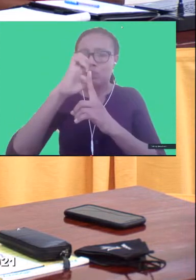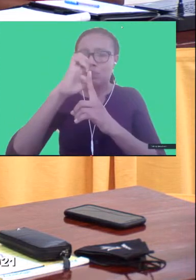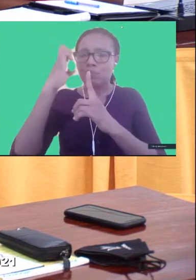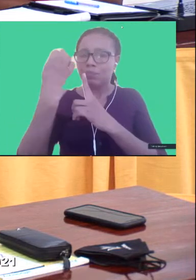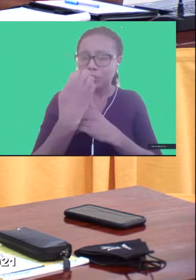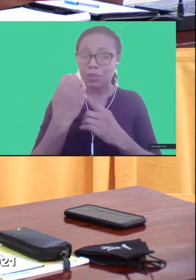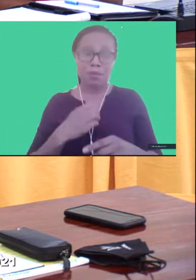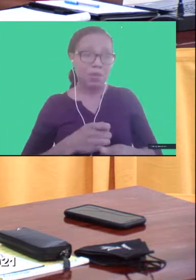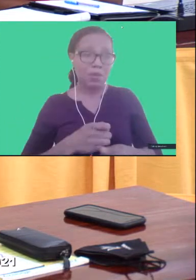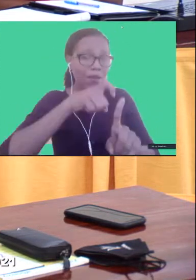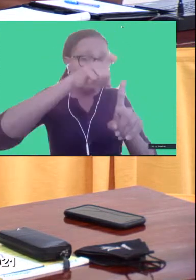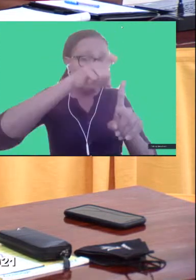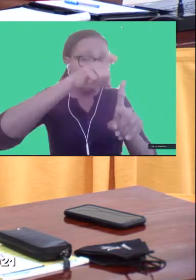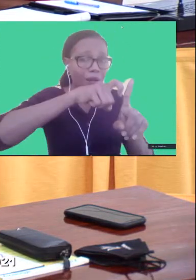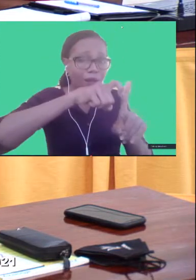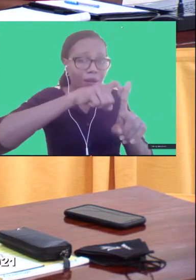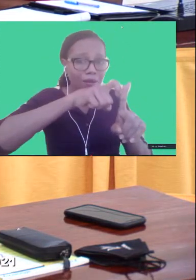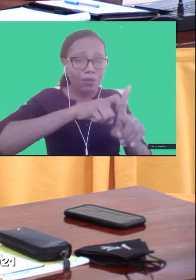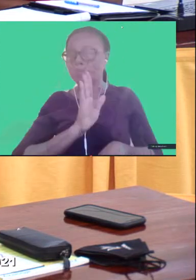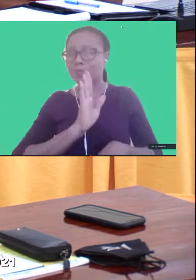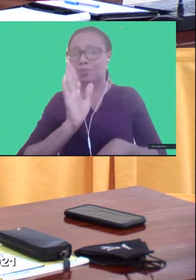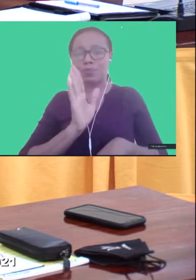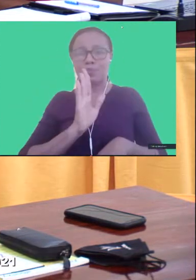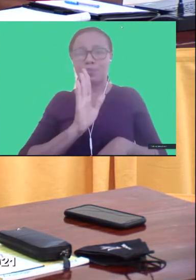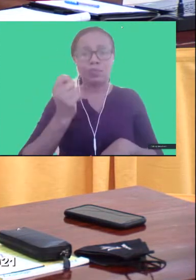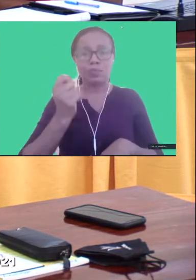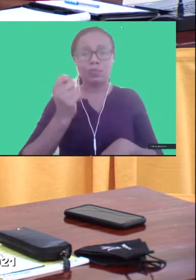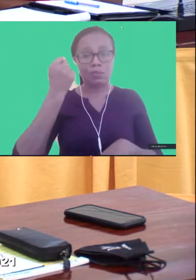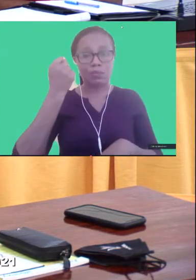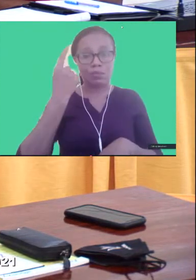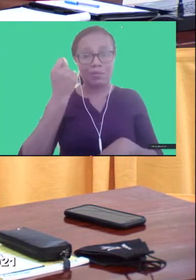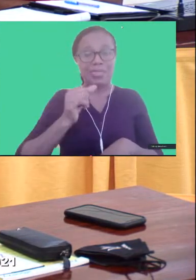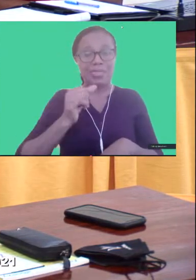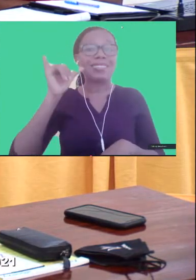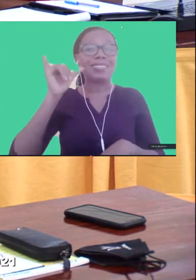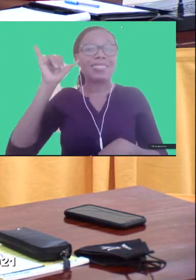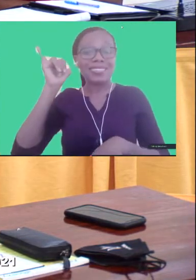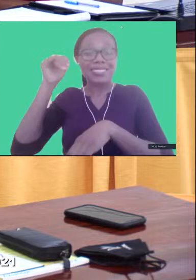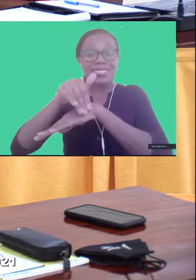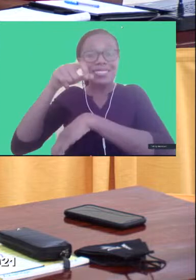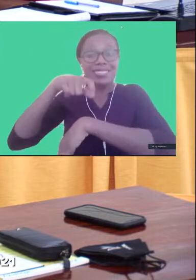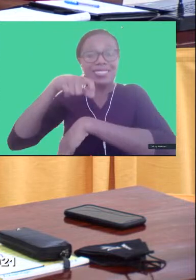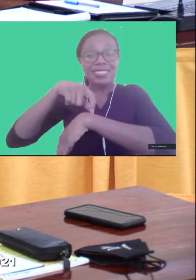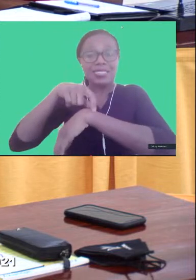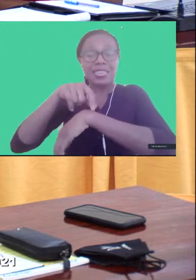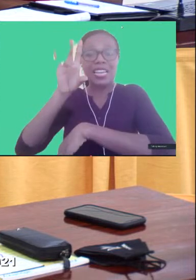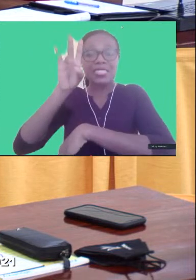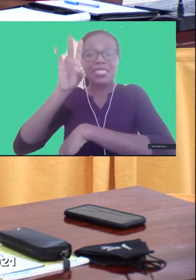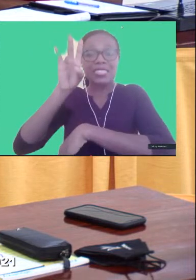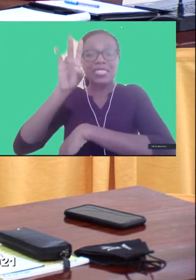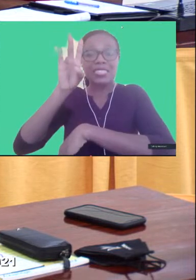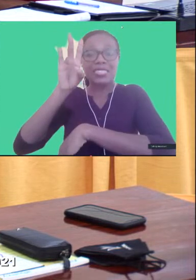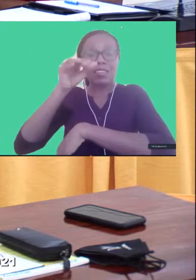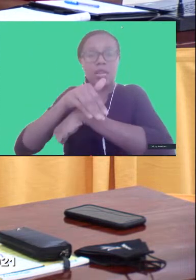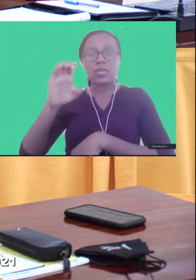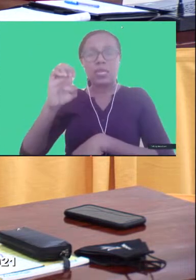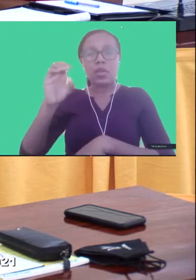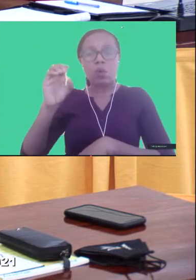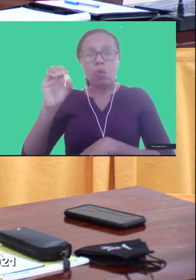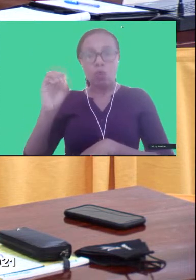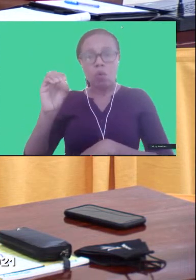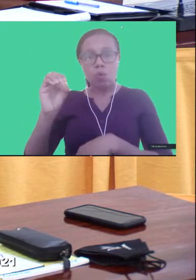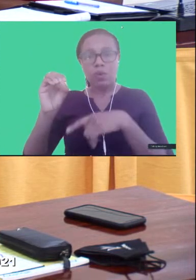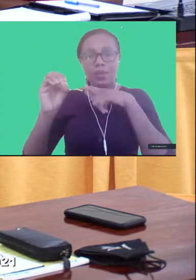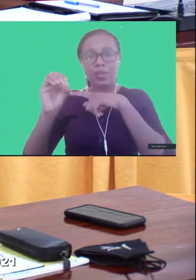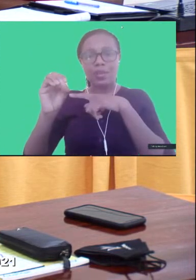late as 7 o'clock yesterday evening when I was on a call with the CEO of the Barbados Light and Power